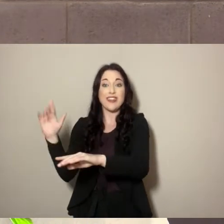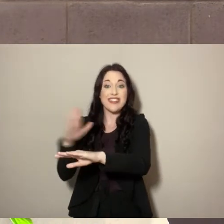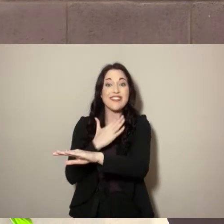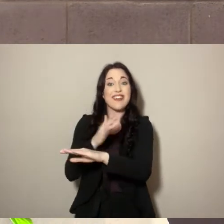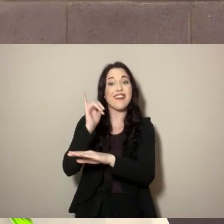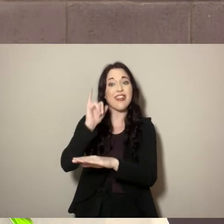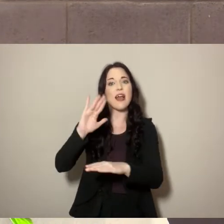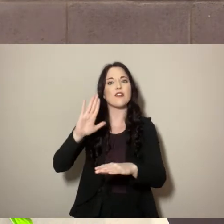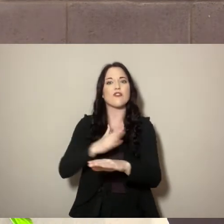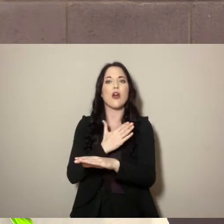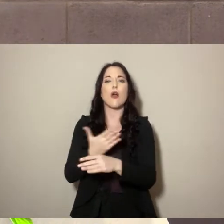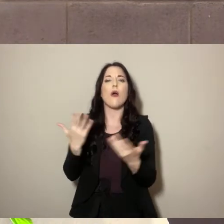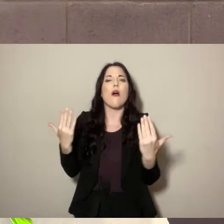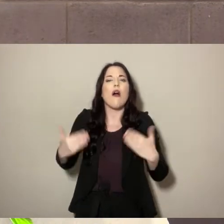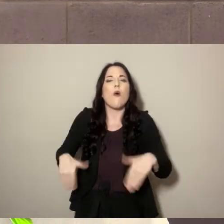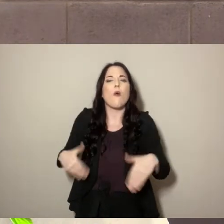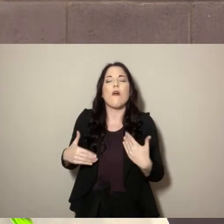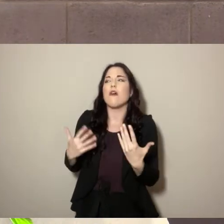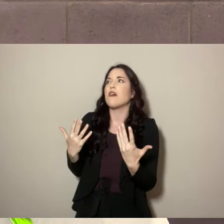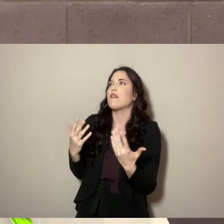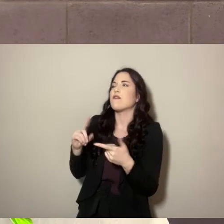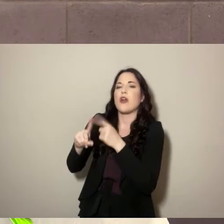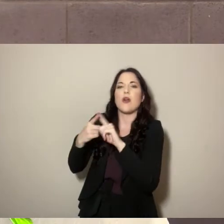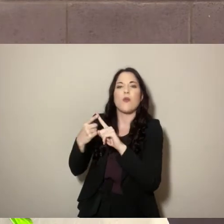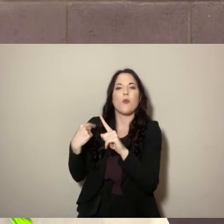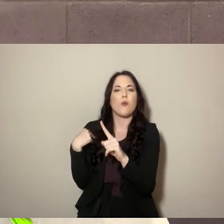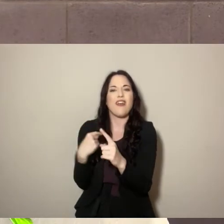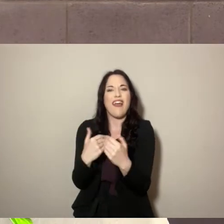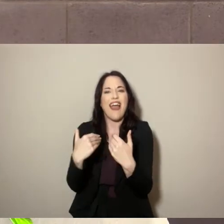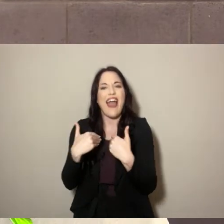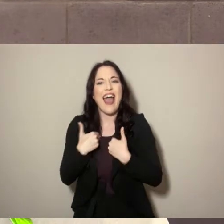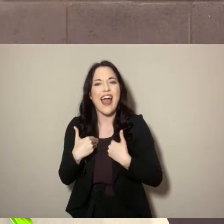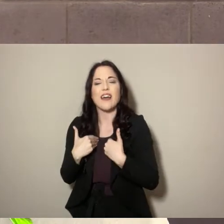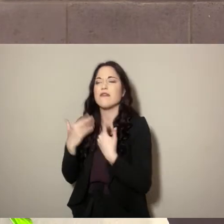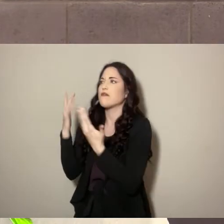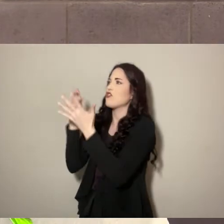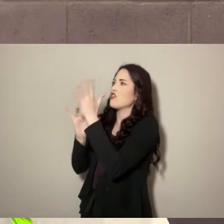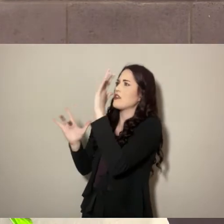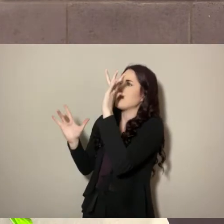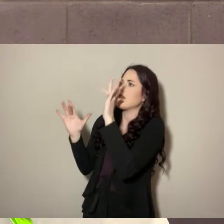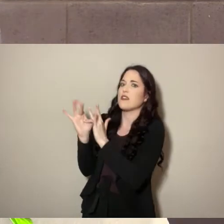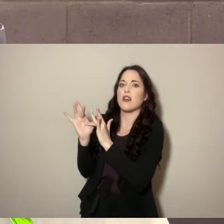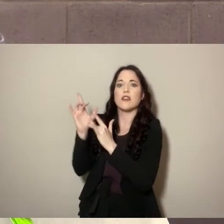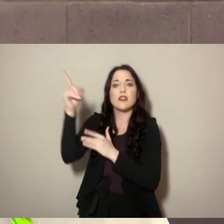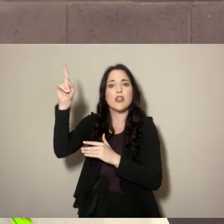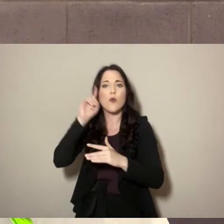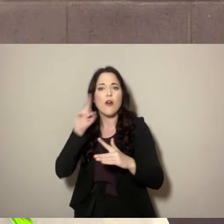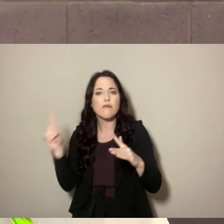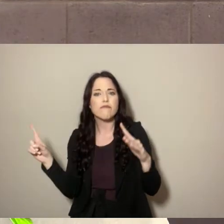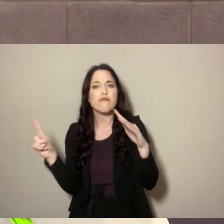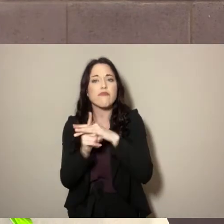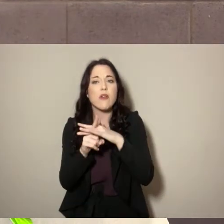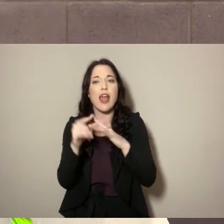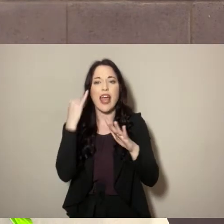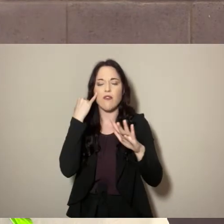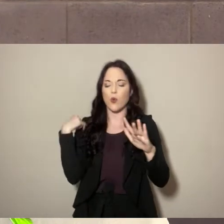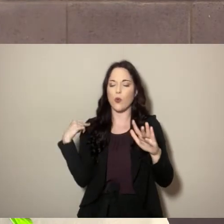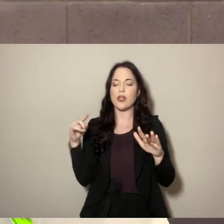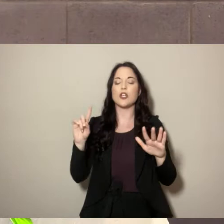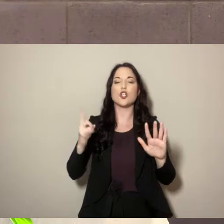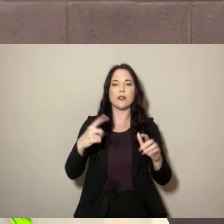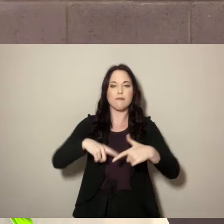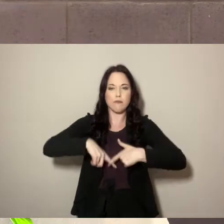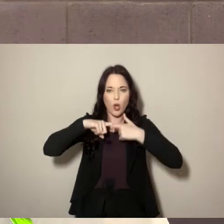and sometimes Jesus comes to us as a friend at the exact moment, if we get quiet enough to